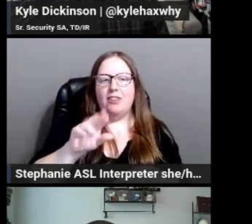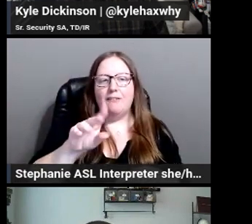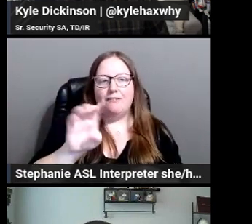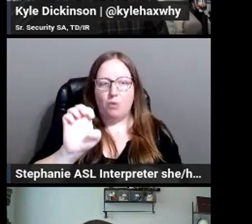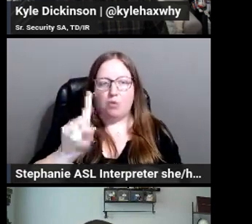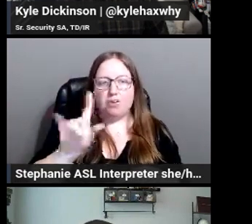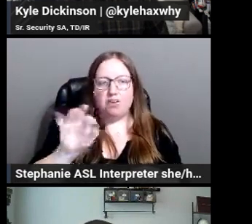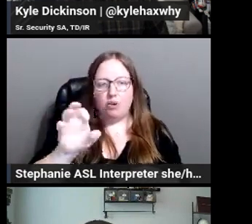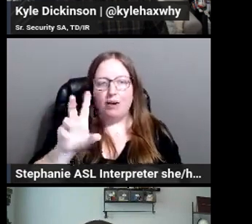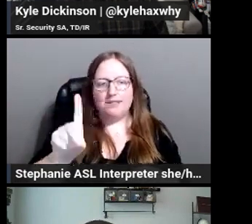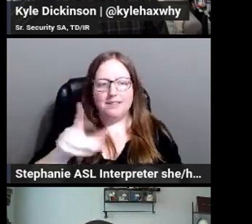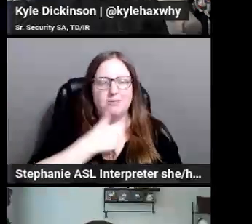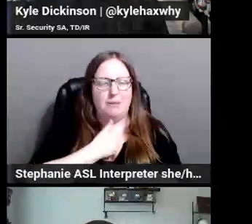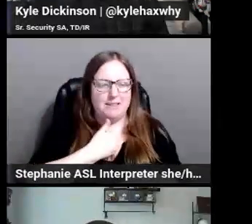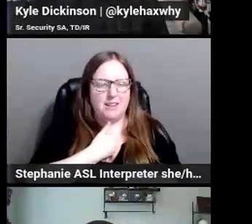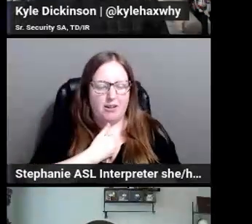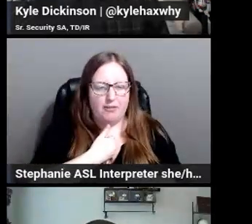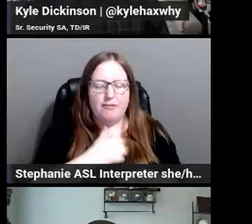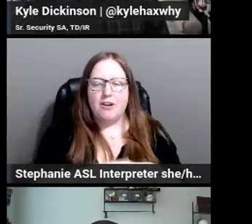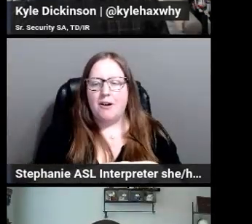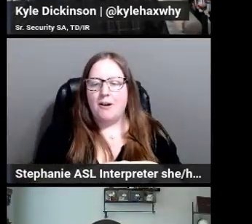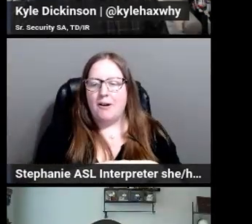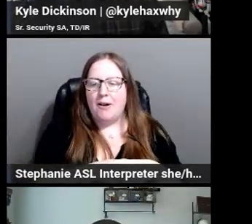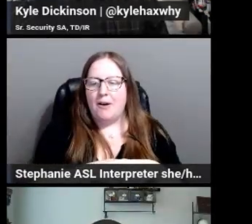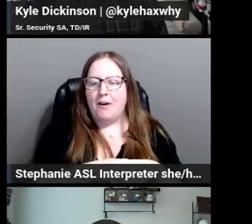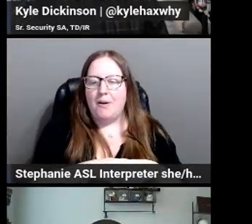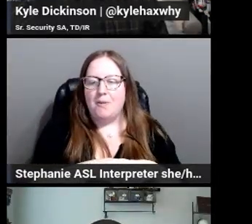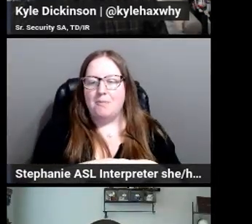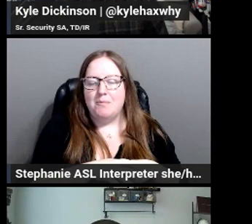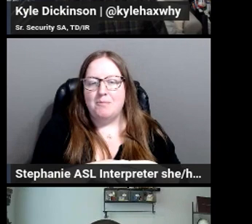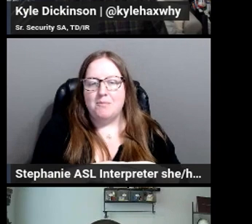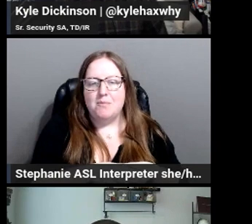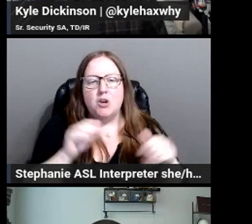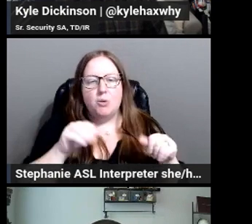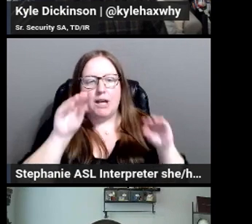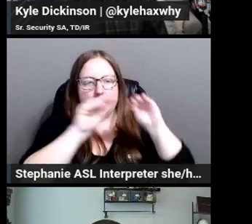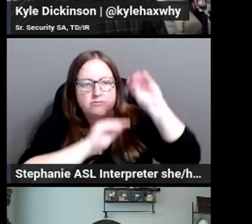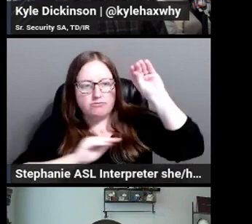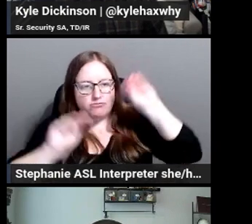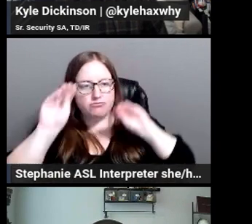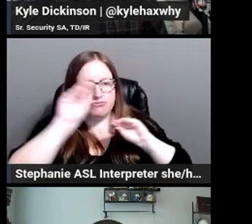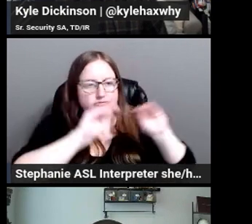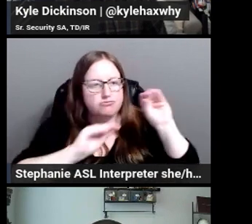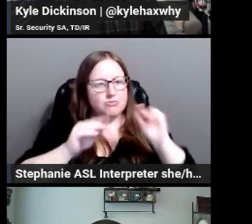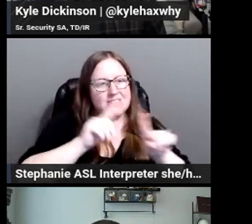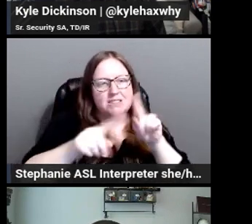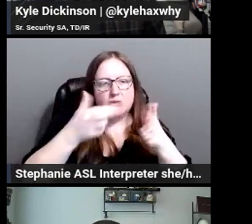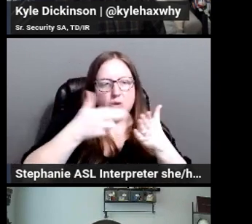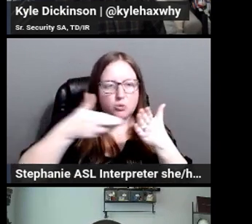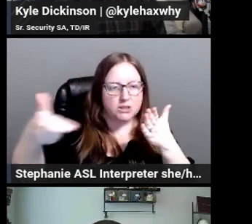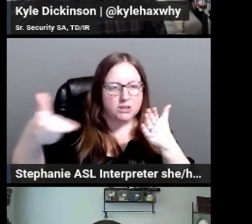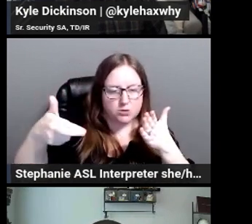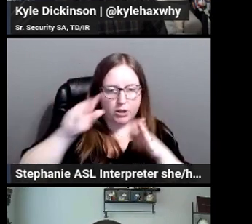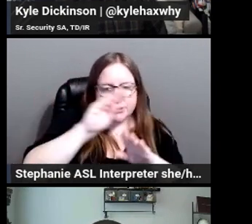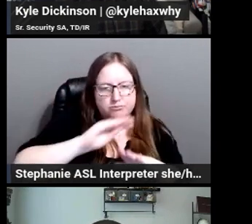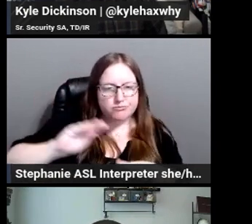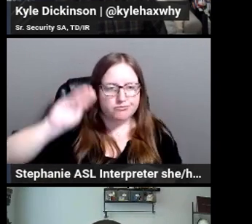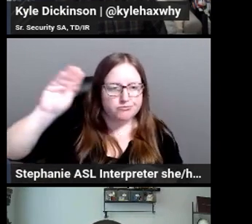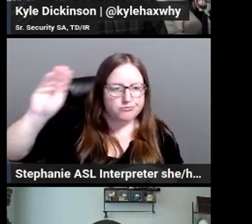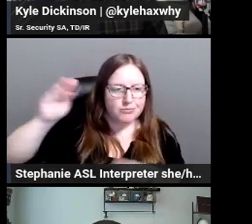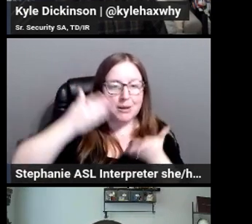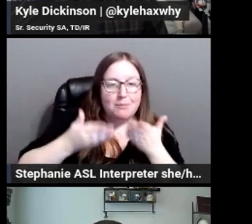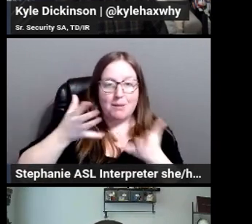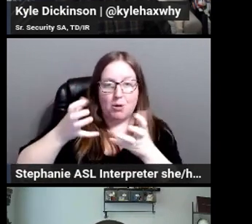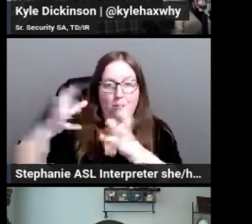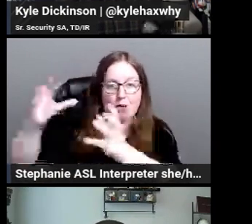that. But in this, you can see that we can move this around. We can move different resources around. Maybe we want to